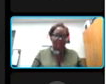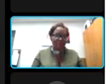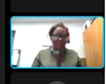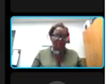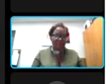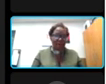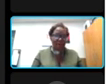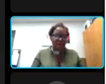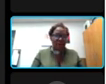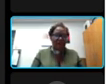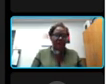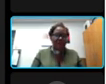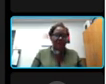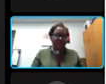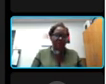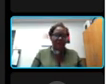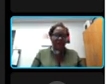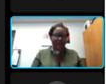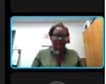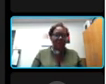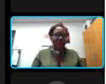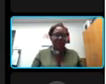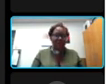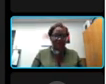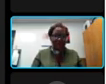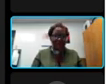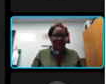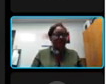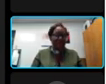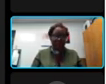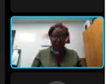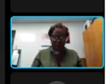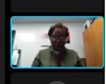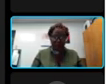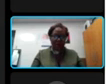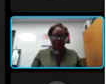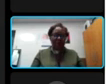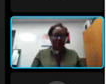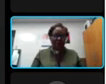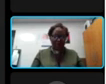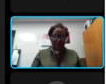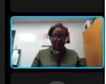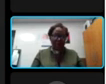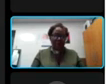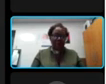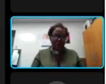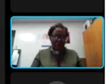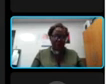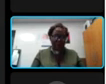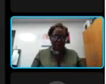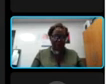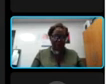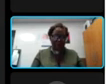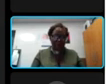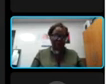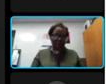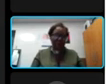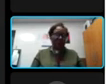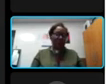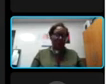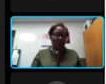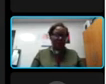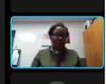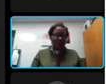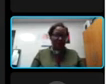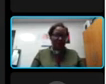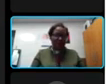we prevent the spread is that we ask if you are sick, stay home. It's really, really important that you do that and you